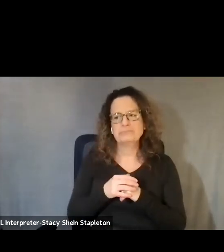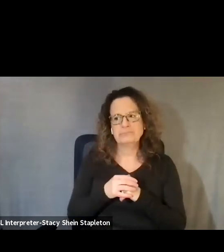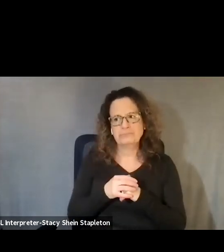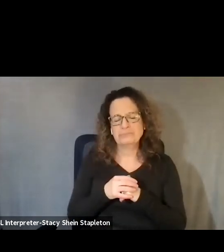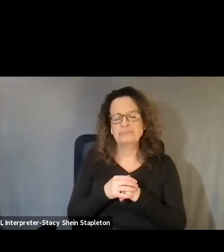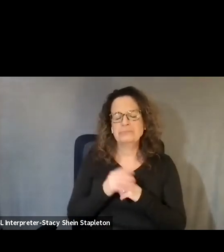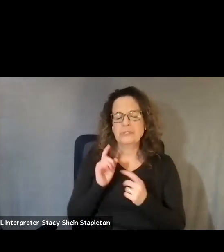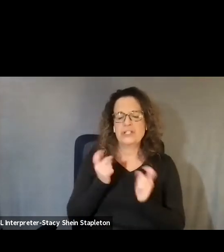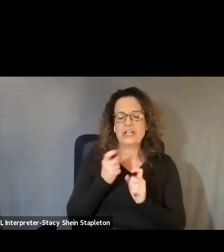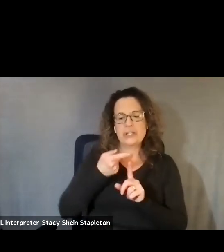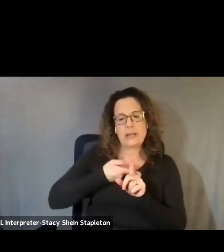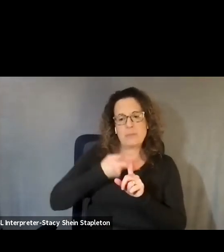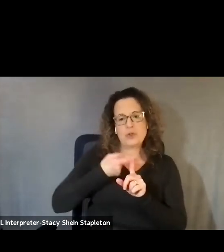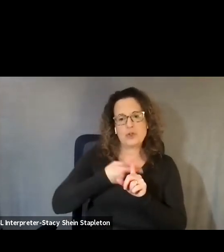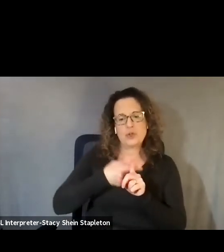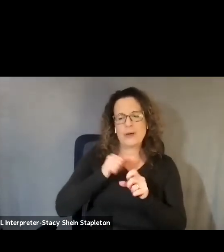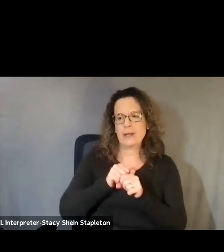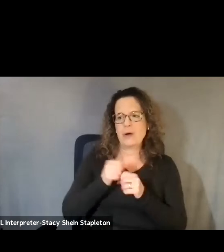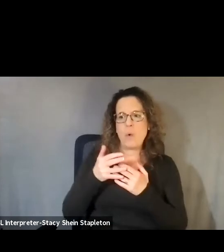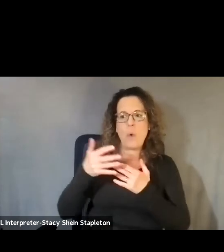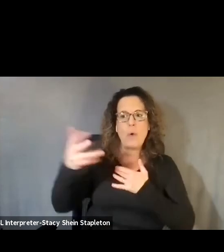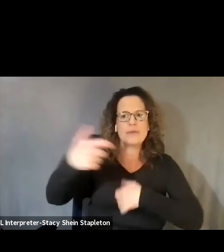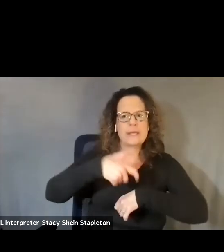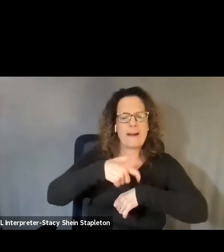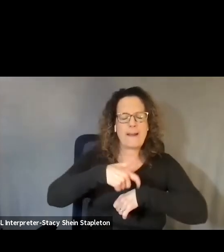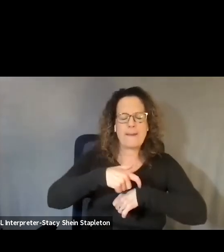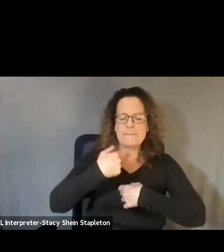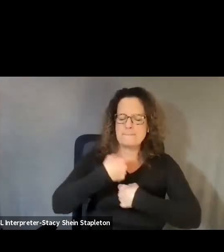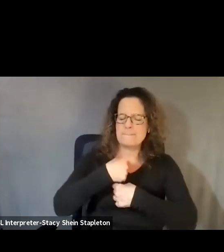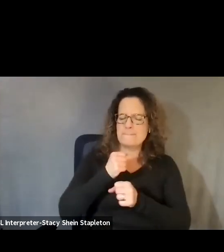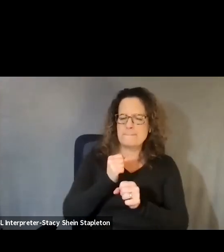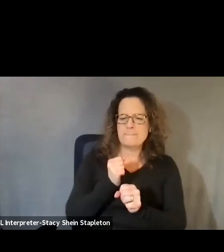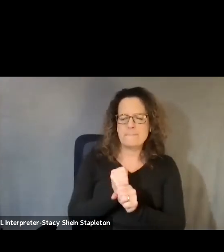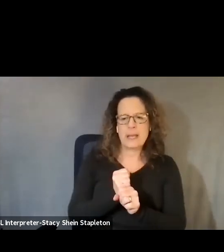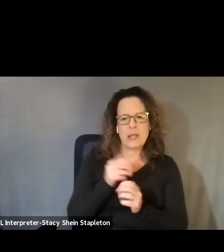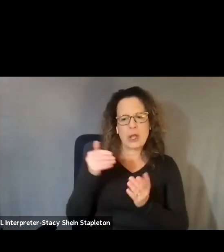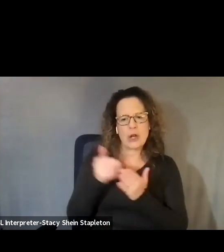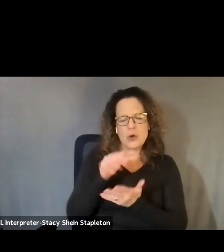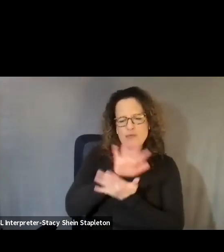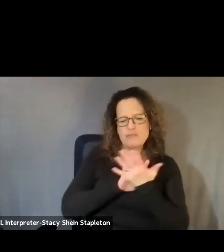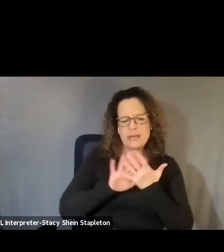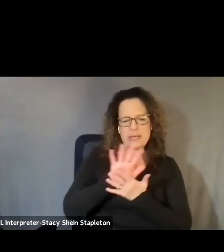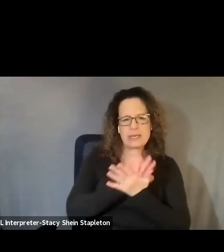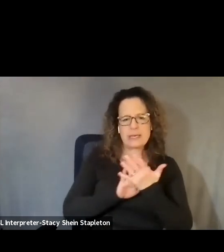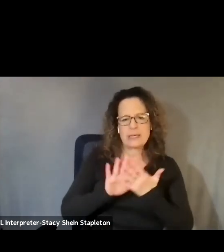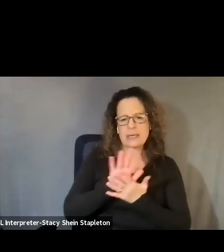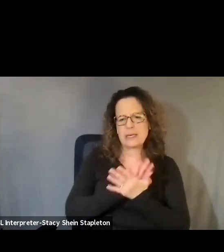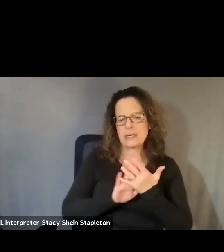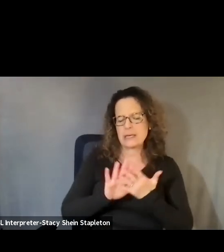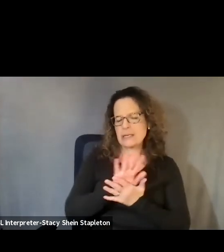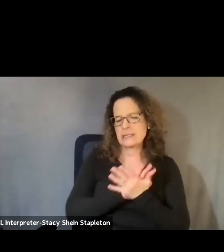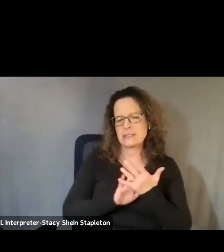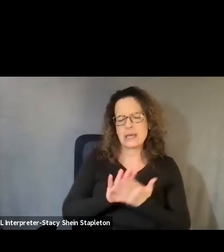in temperature in the long run create a new mix of biota, a new mix